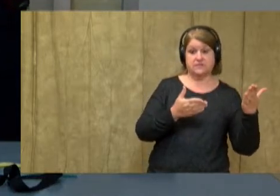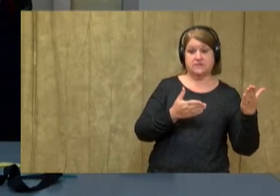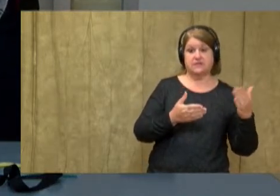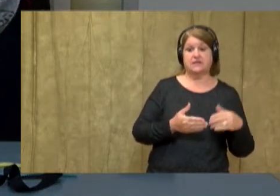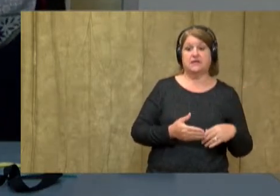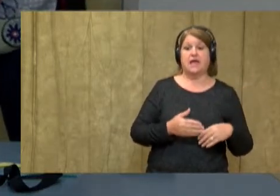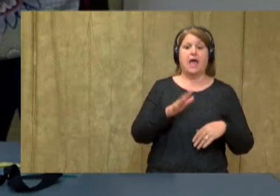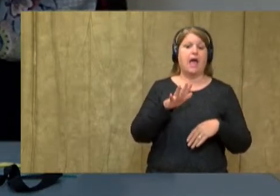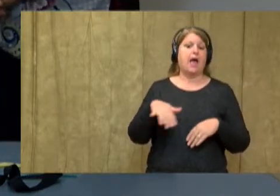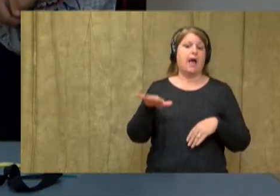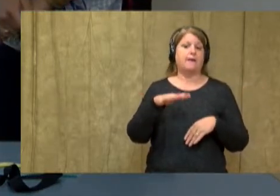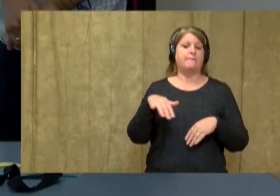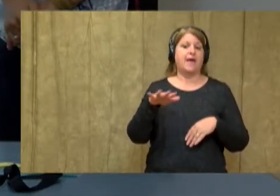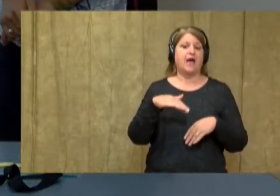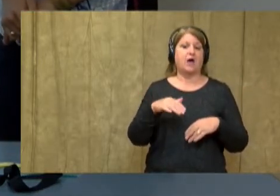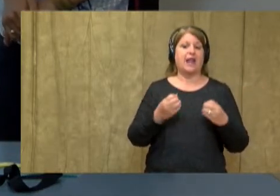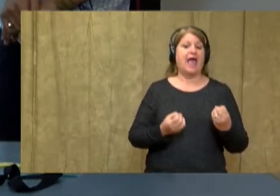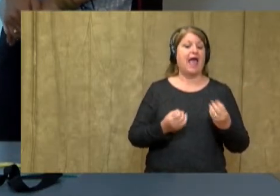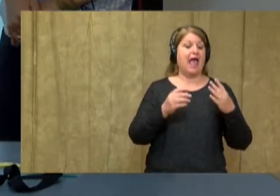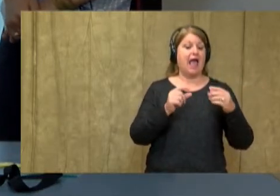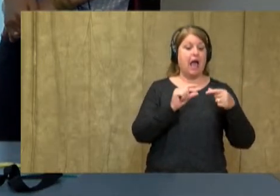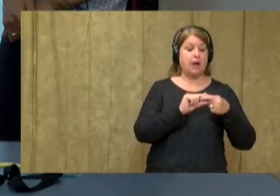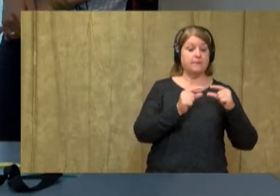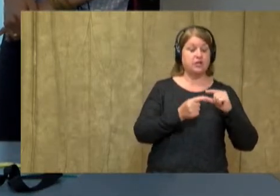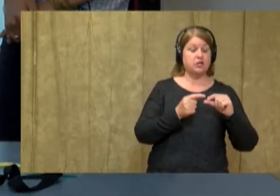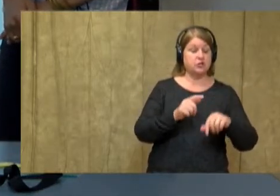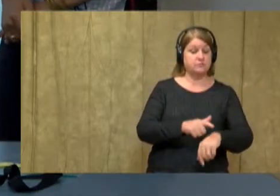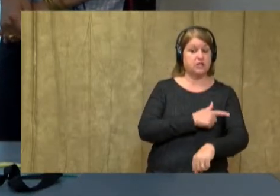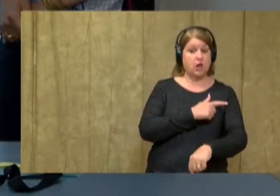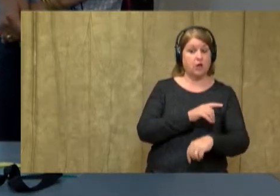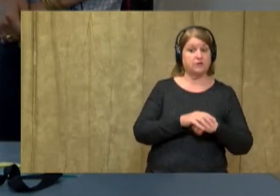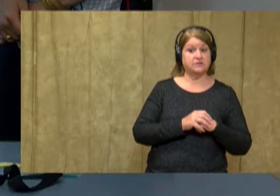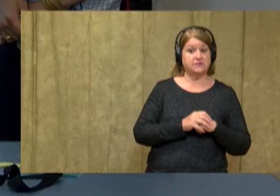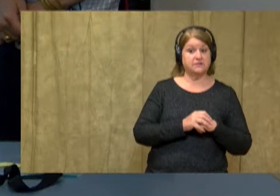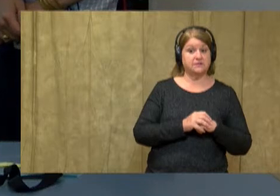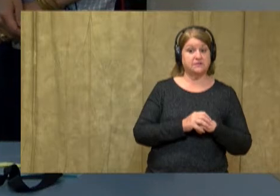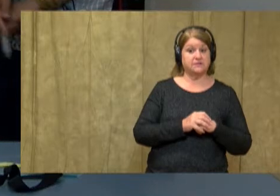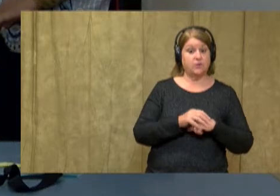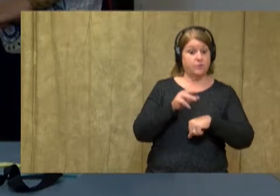About blank cubes long. How many cubes long was the watch?